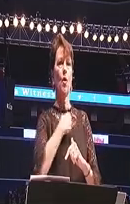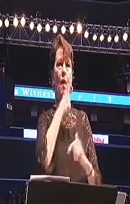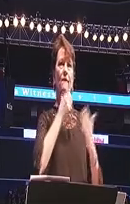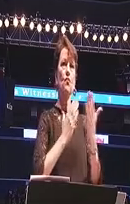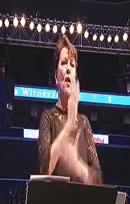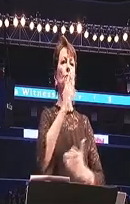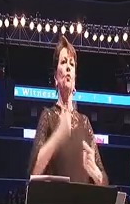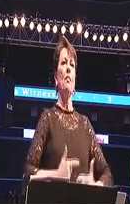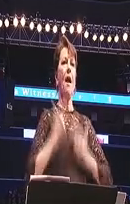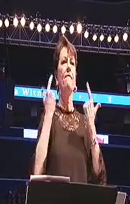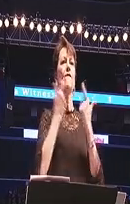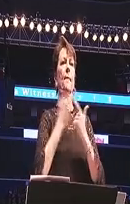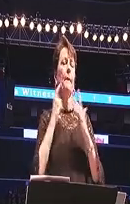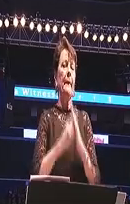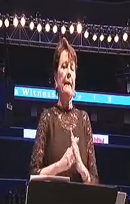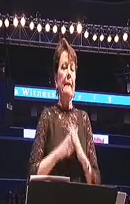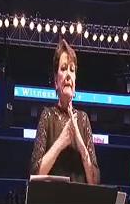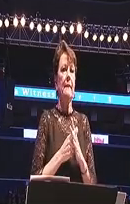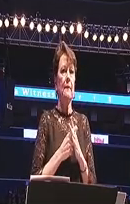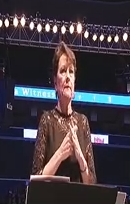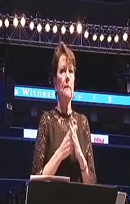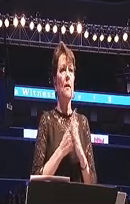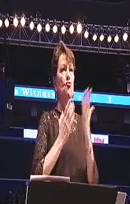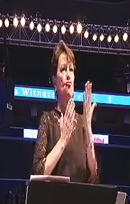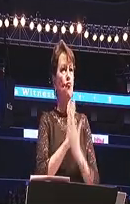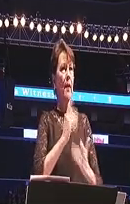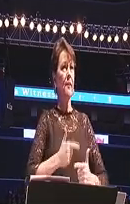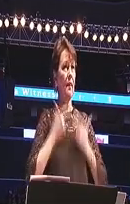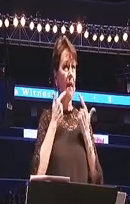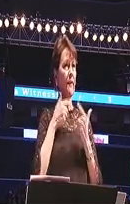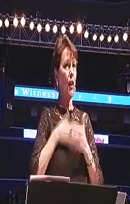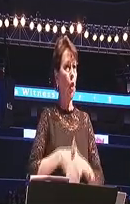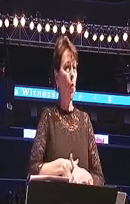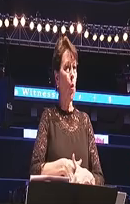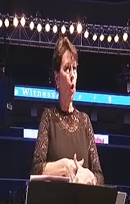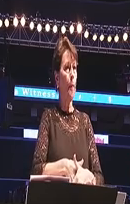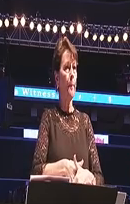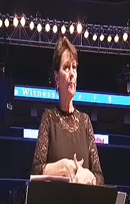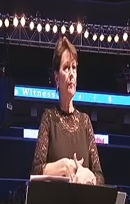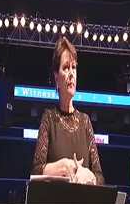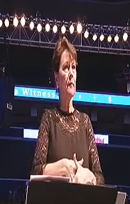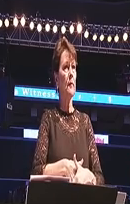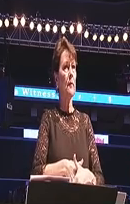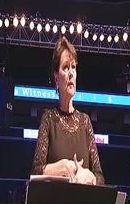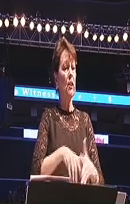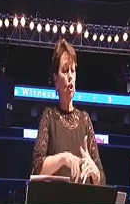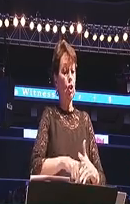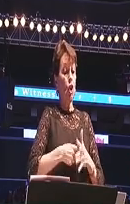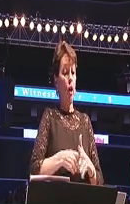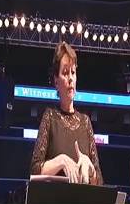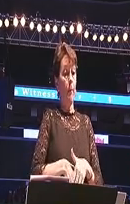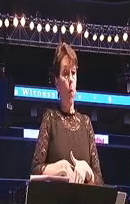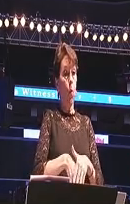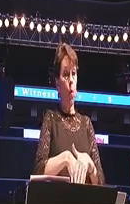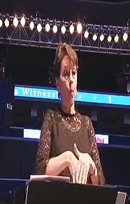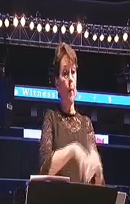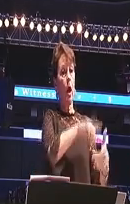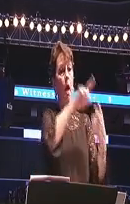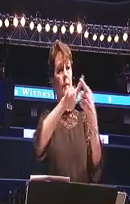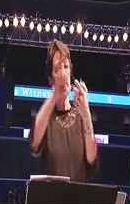to life from the womb. The right to life of the womb should start from the right to life should start from the womb to the